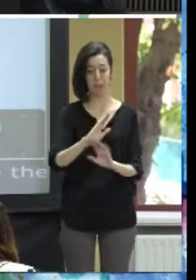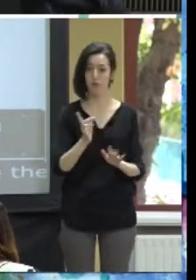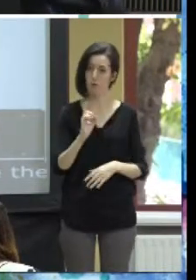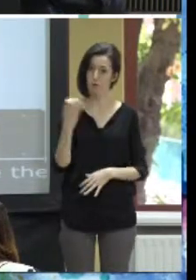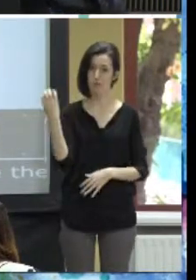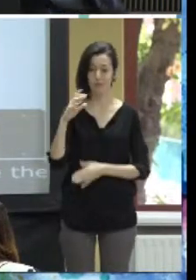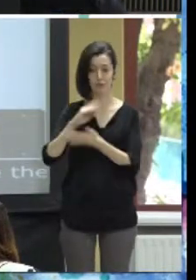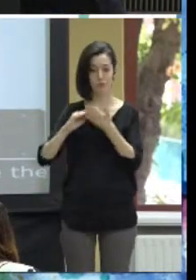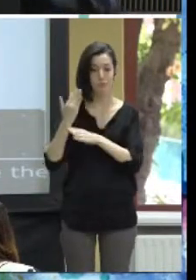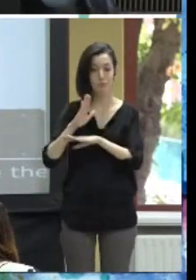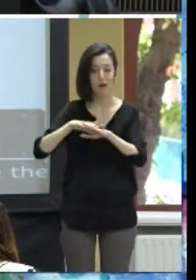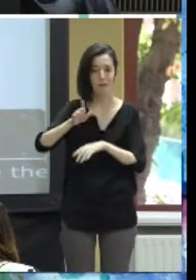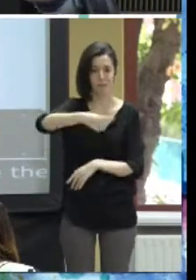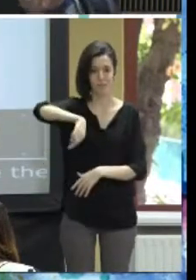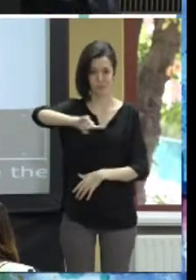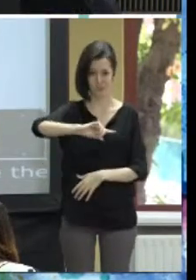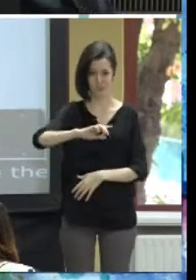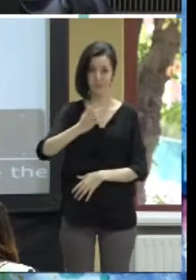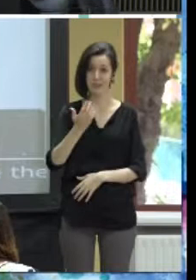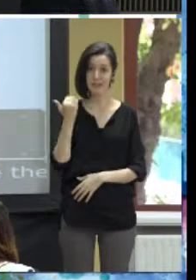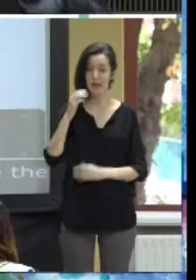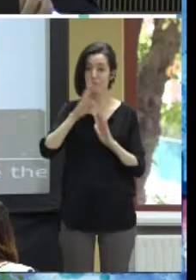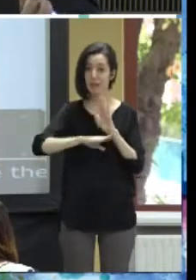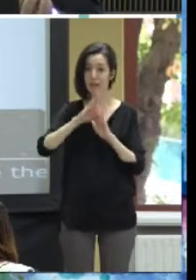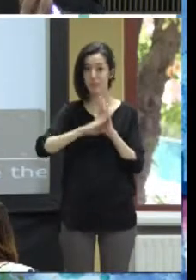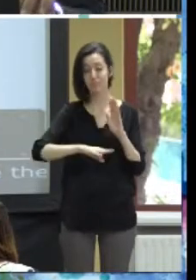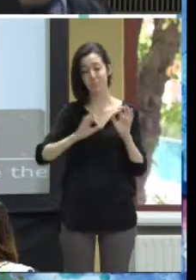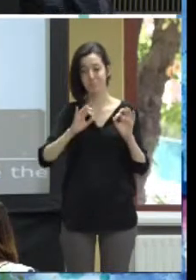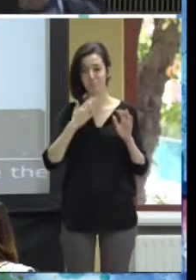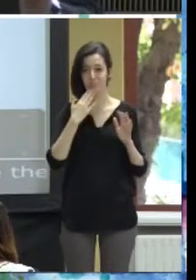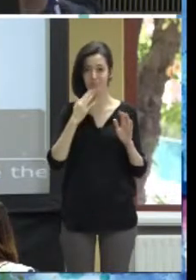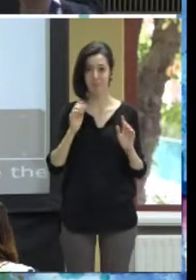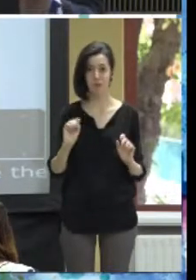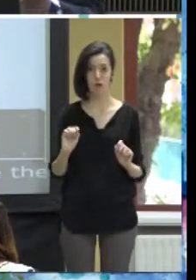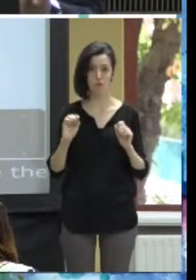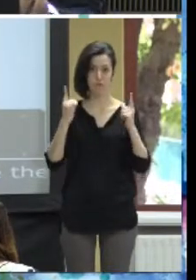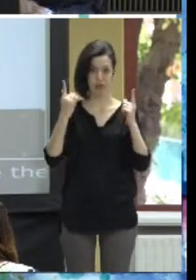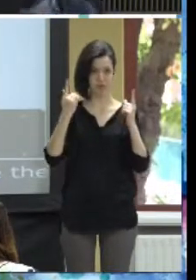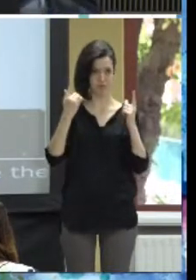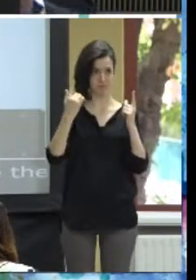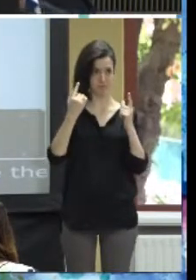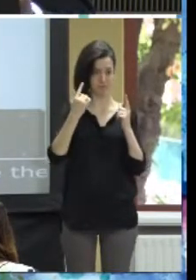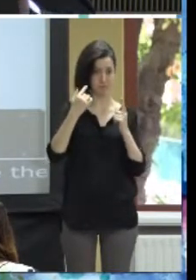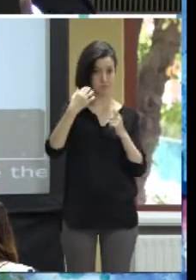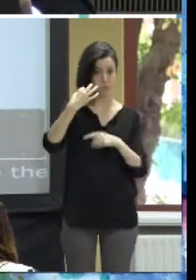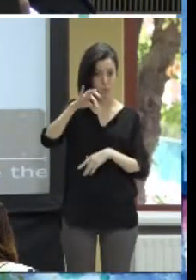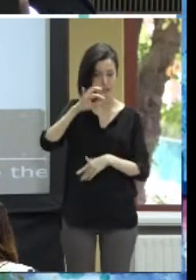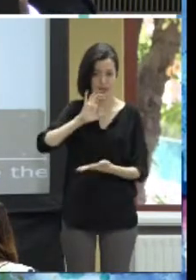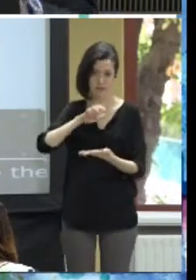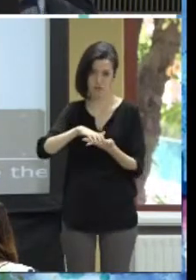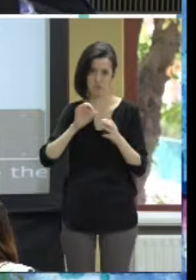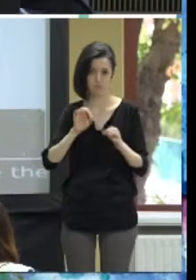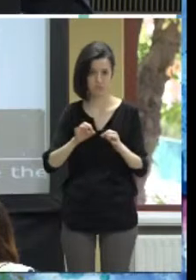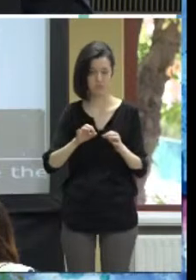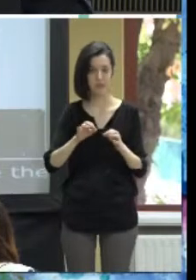an accessibility solution that only applies to a few people. So the philosophy is for these applications to become the one